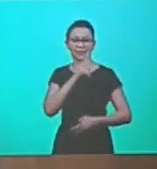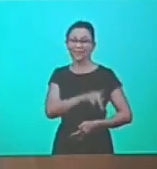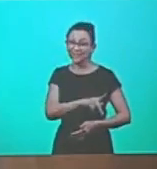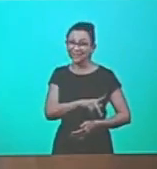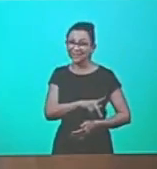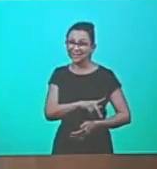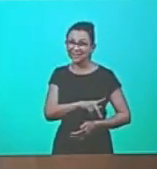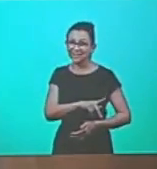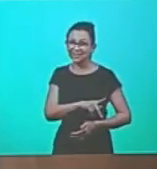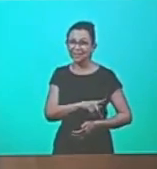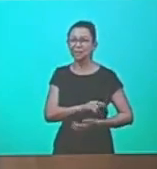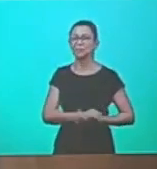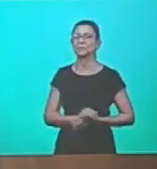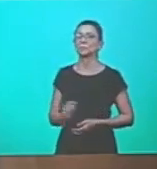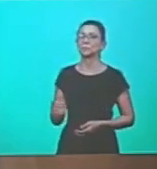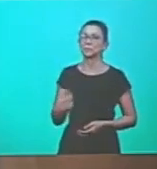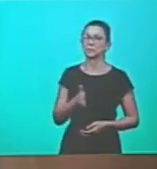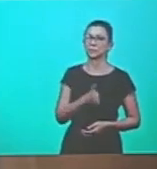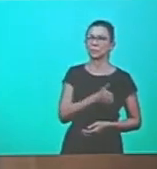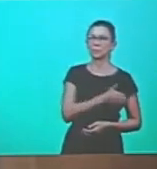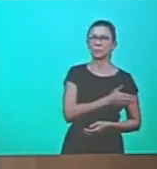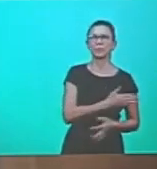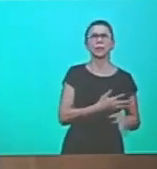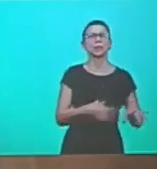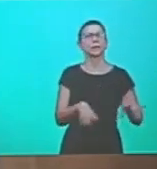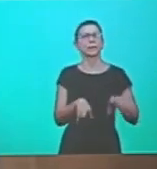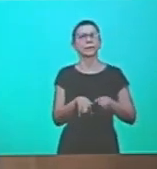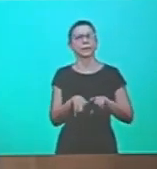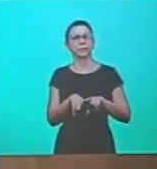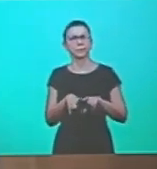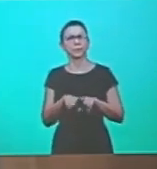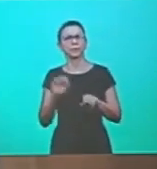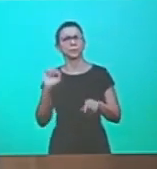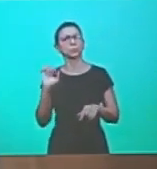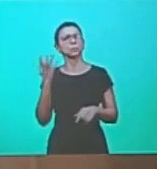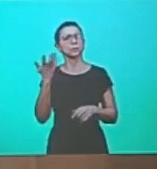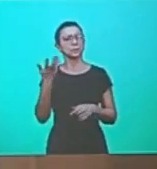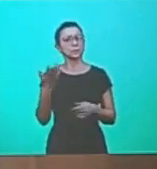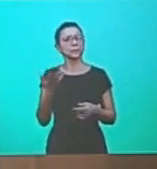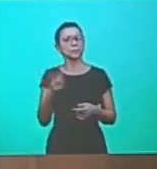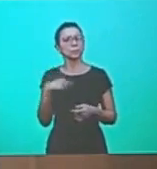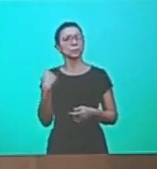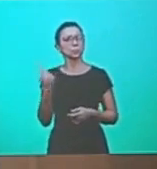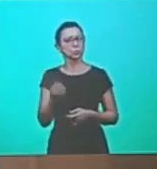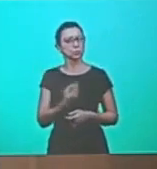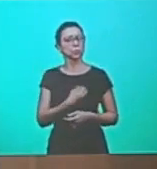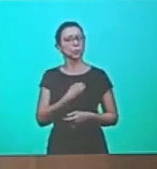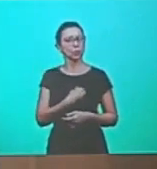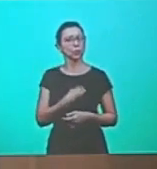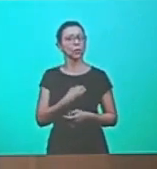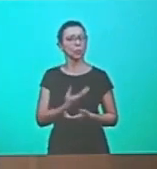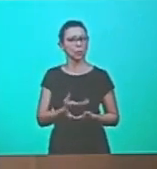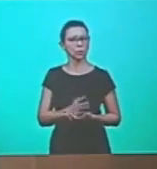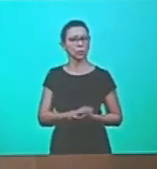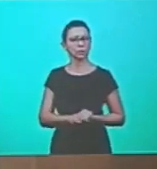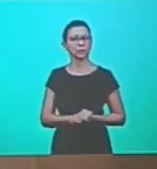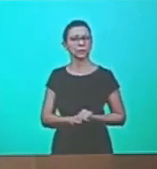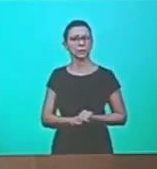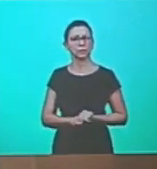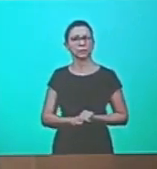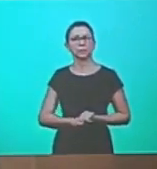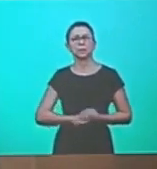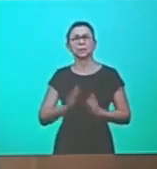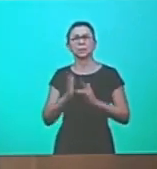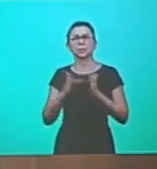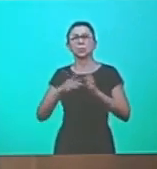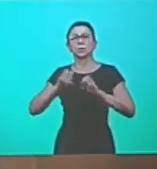the king, he would bring them to the wedding. And this is what happens to us as well. Jesus, he